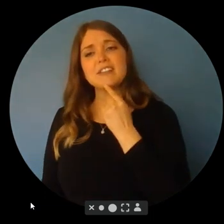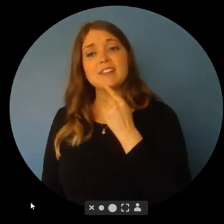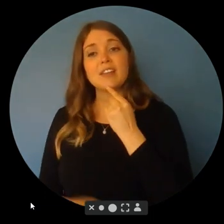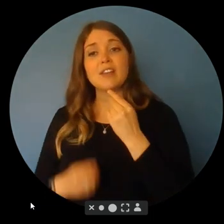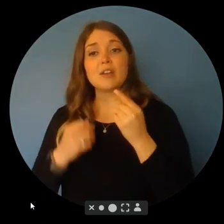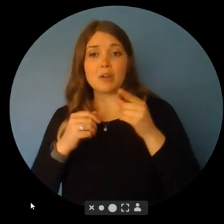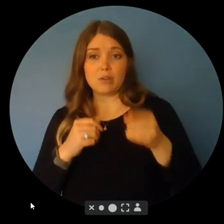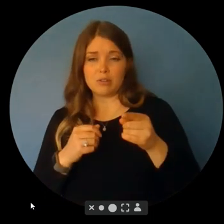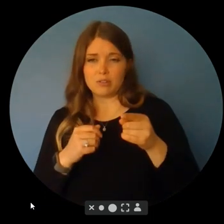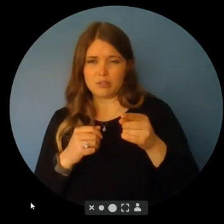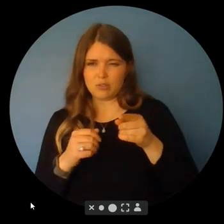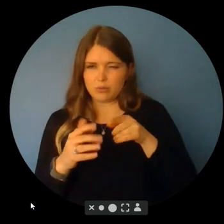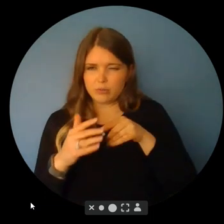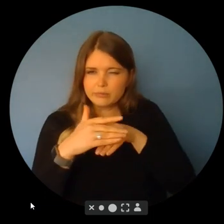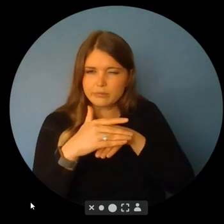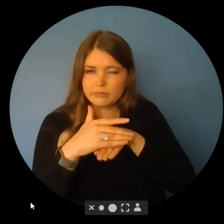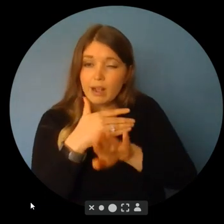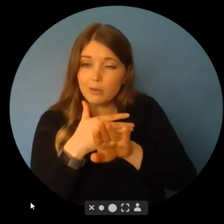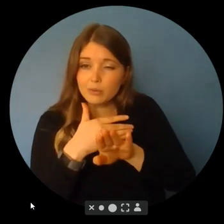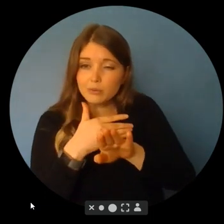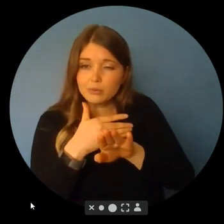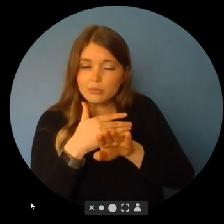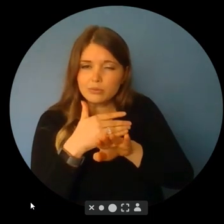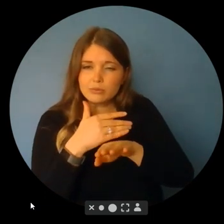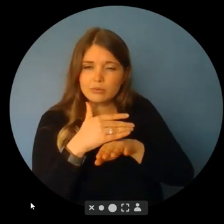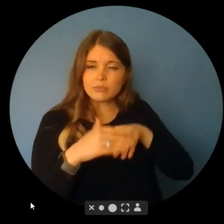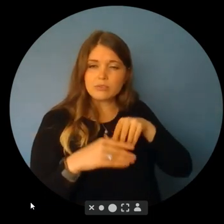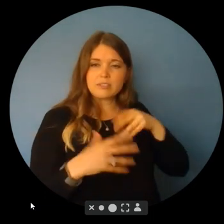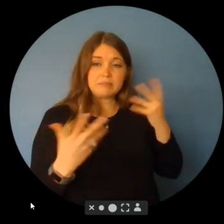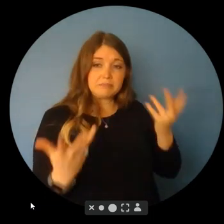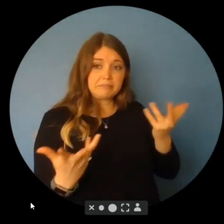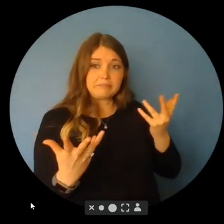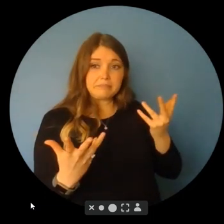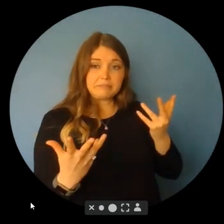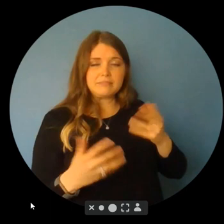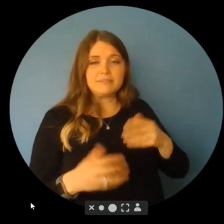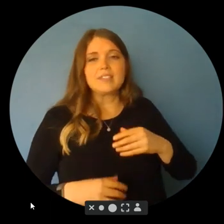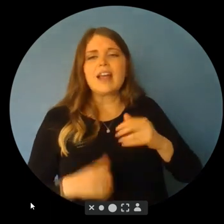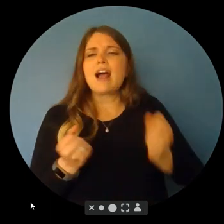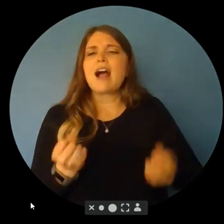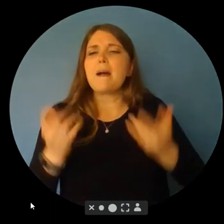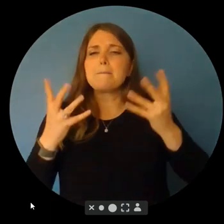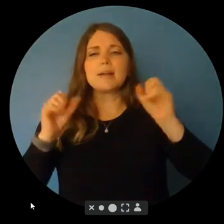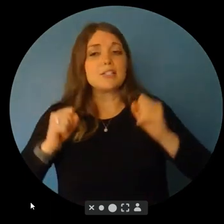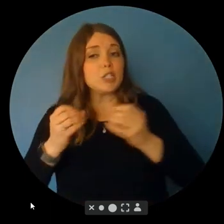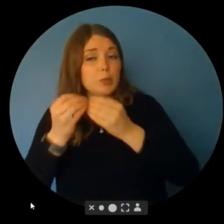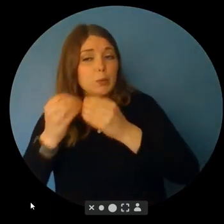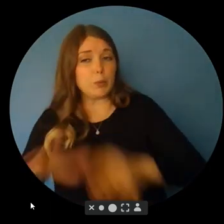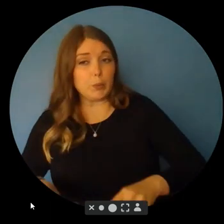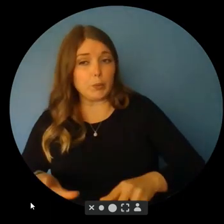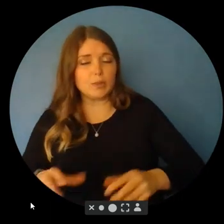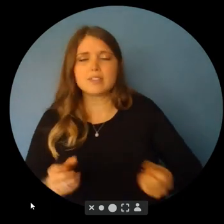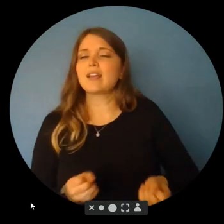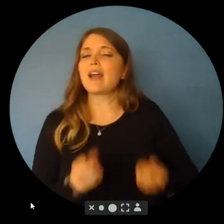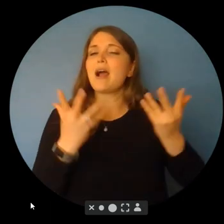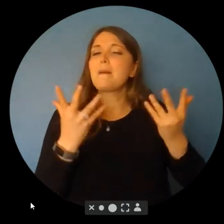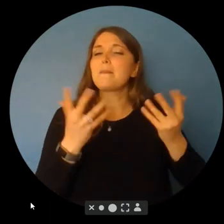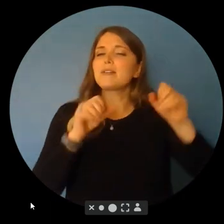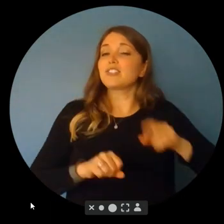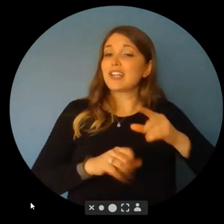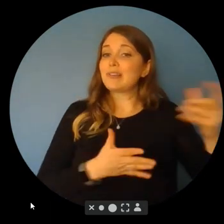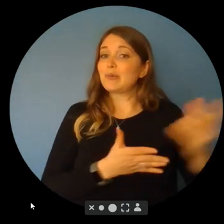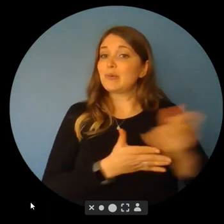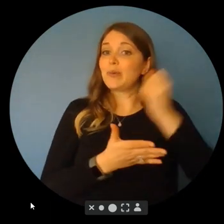you dare to go in? How much can you lose? How much can you win? And if you